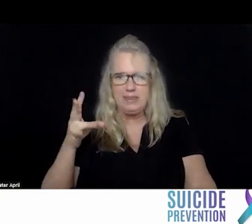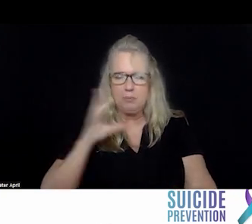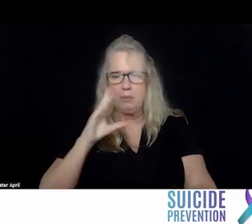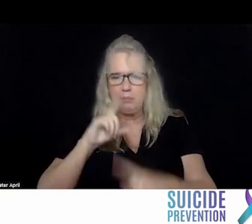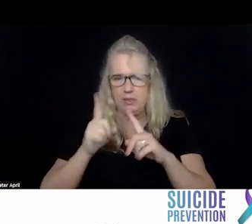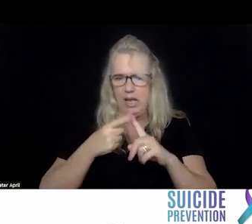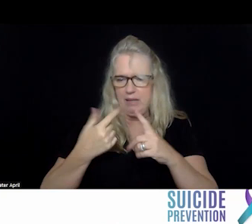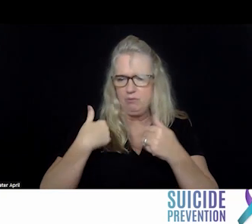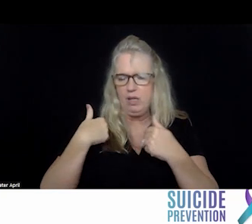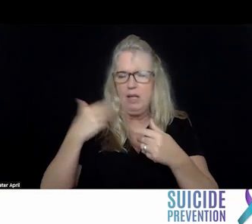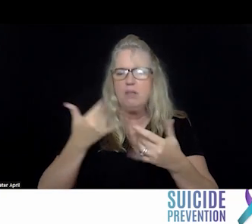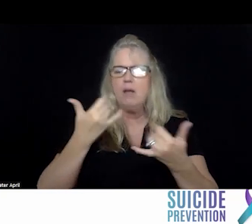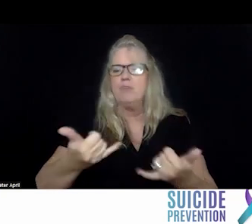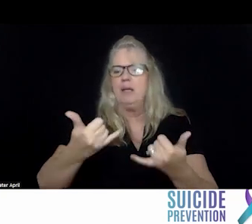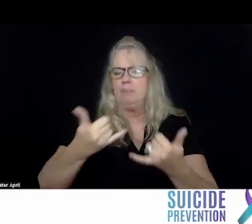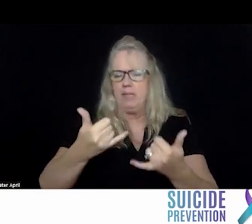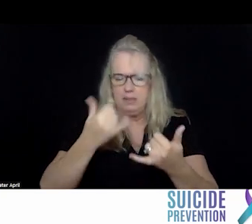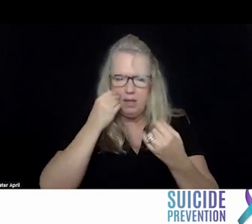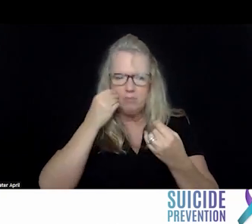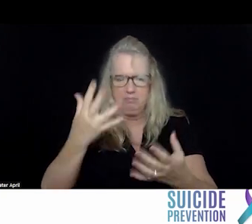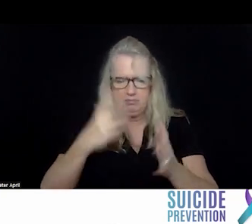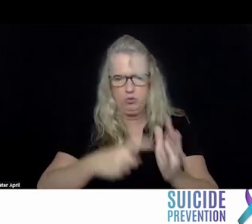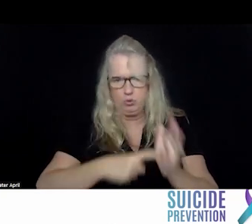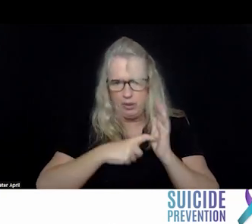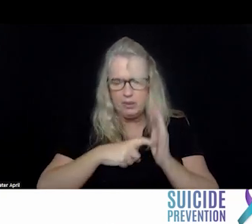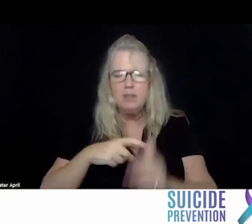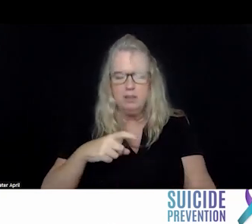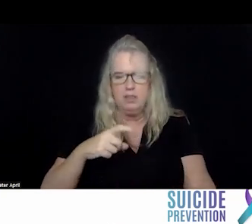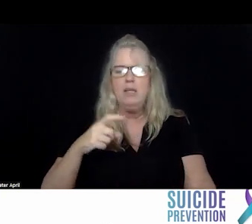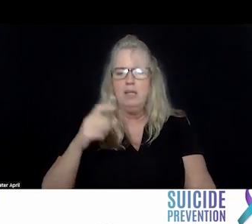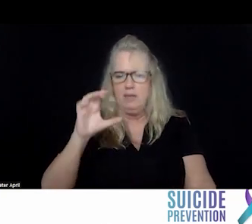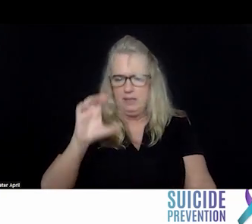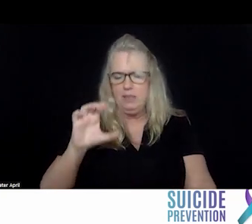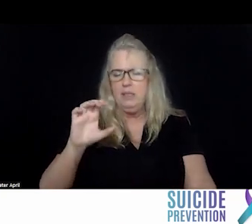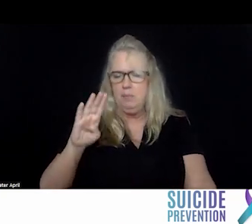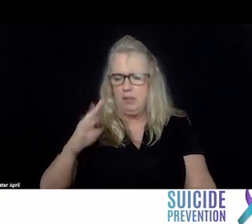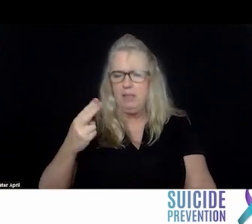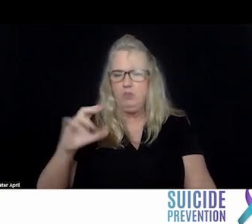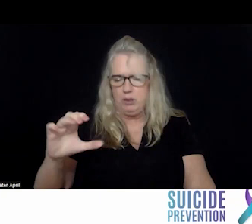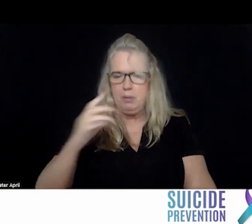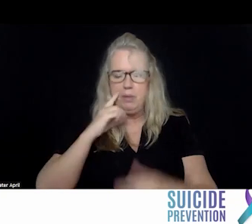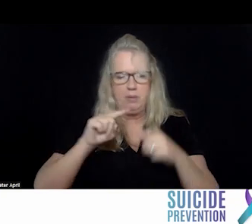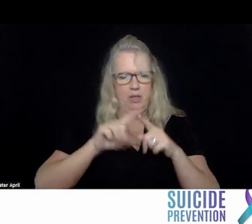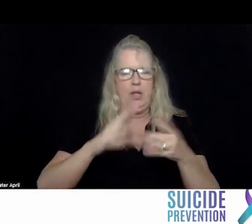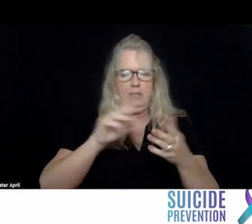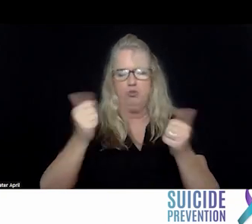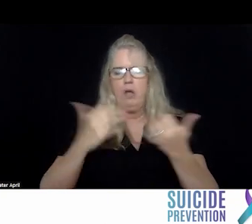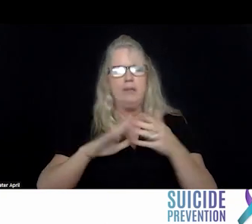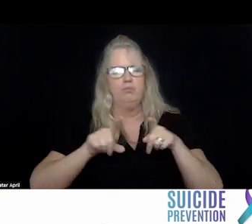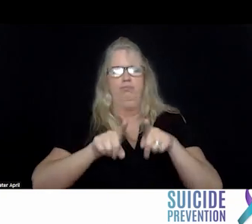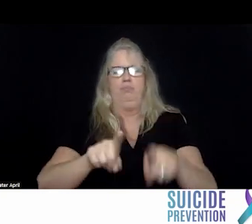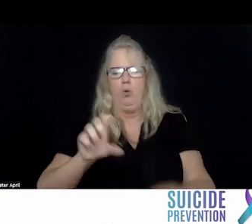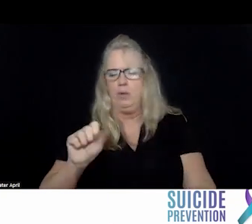response. With the updated criteria, we've also required that CCBHCs, we've tried to align the crisis requirements with the SAMHSA